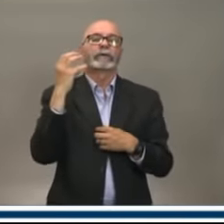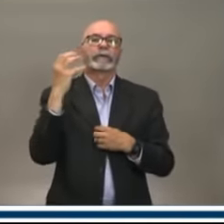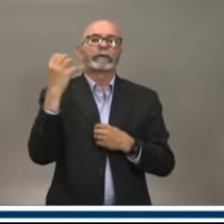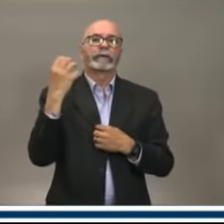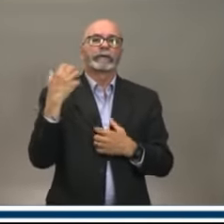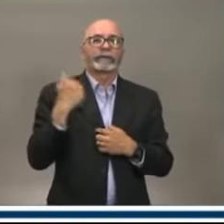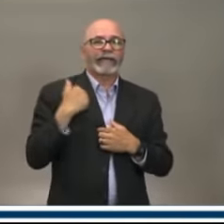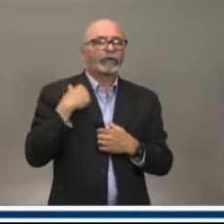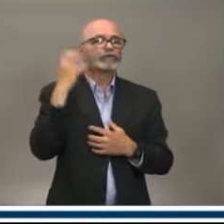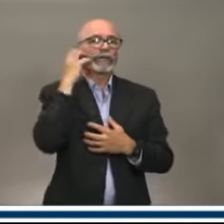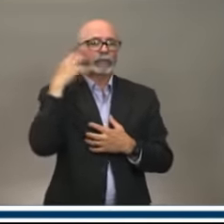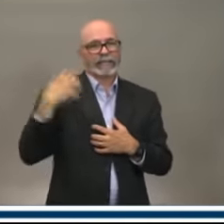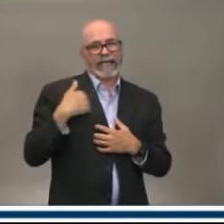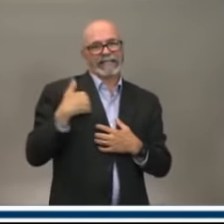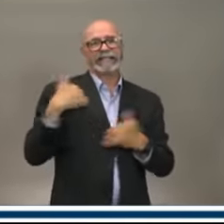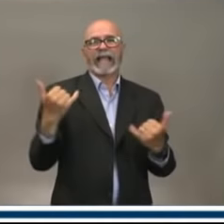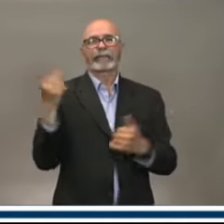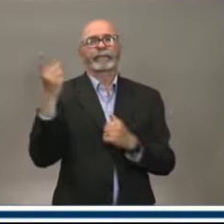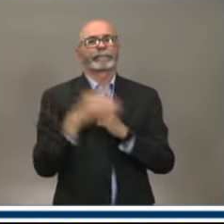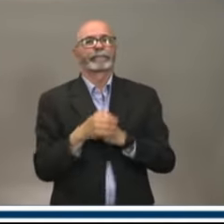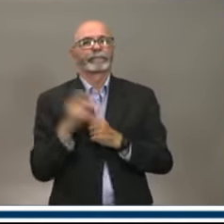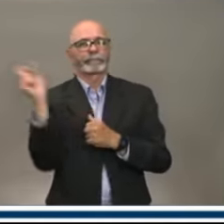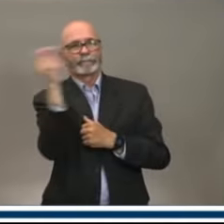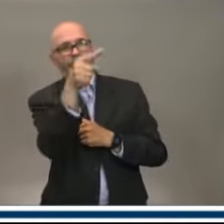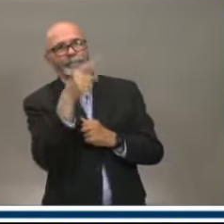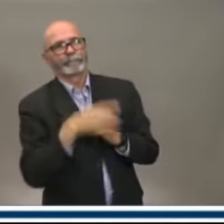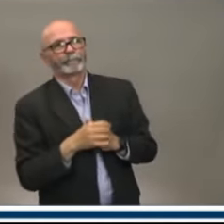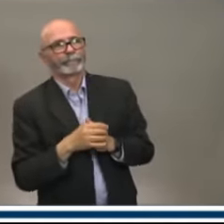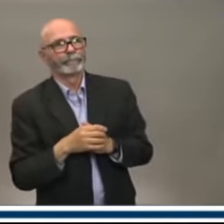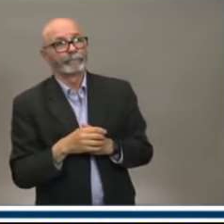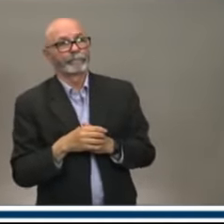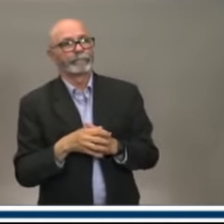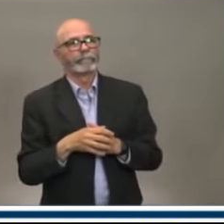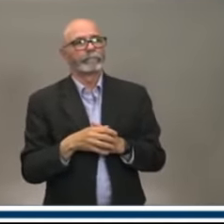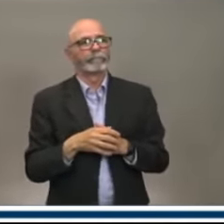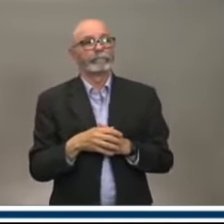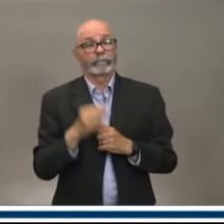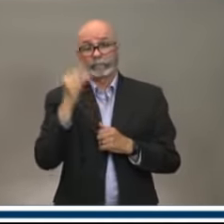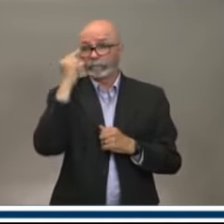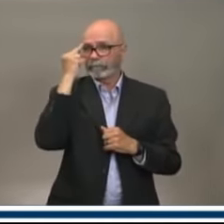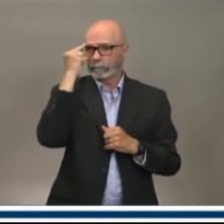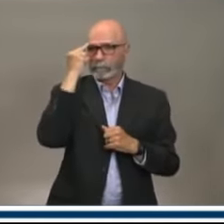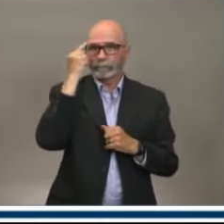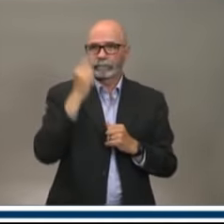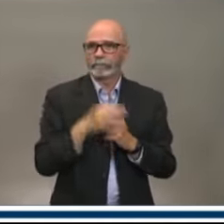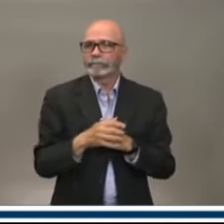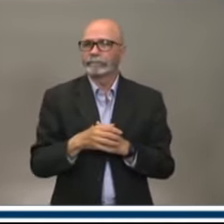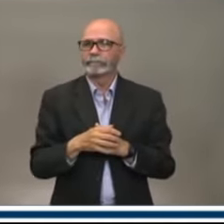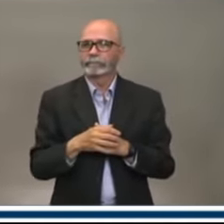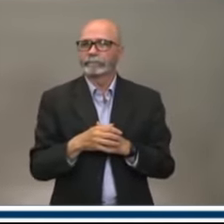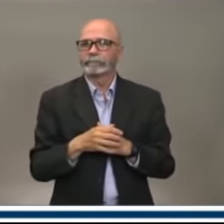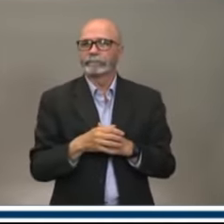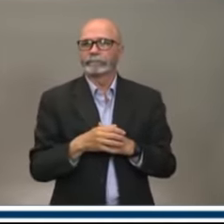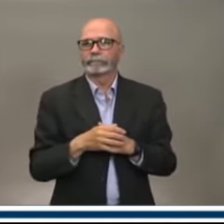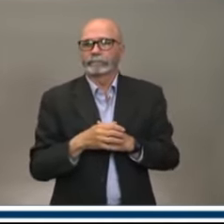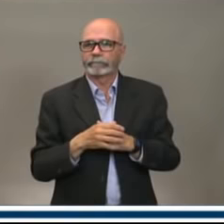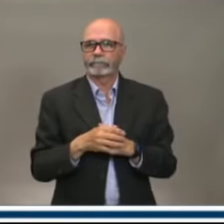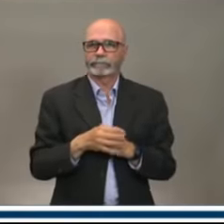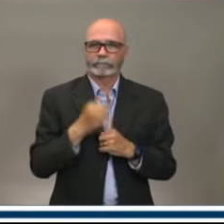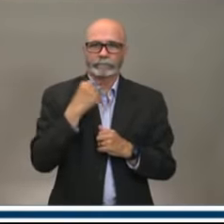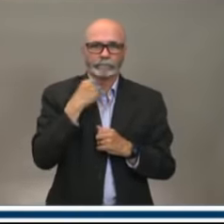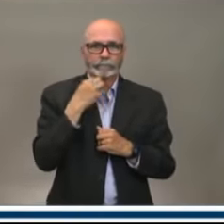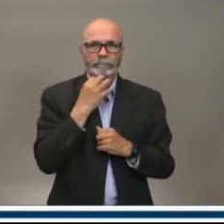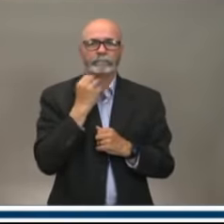Oui, merci. Premier, looking at those different phases permitting